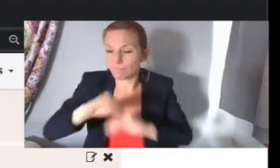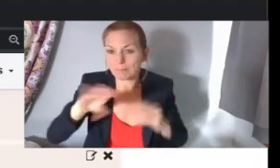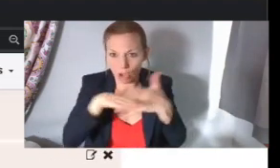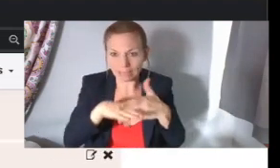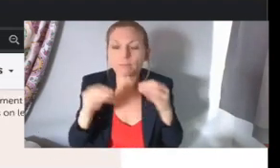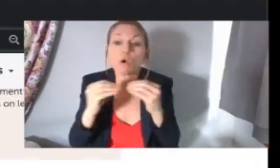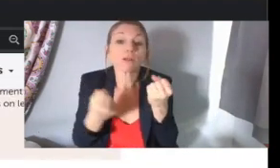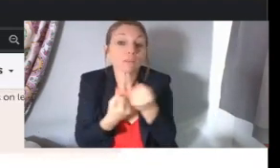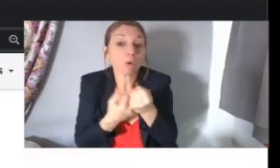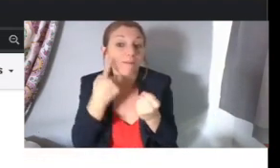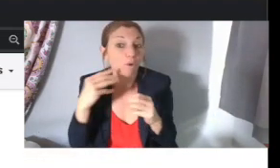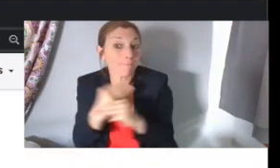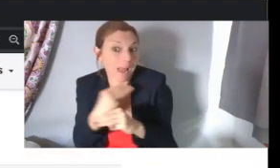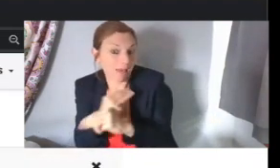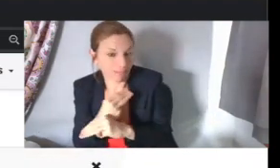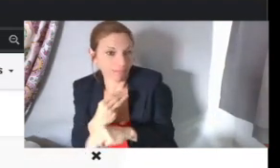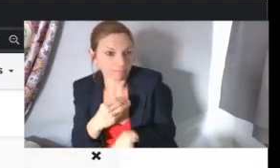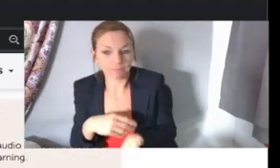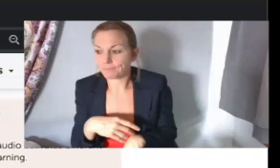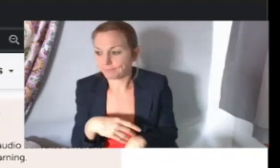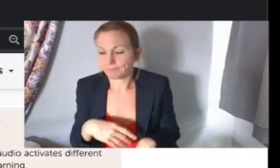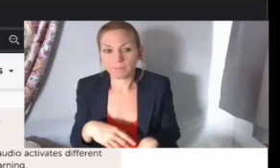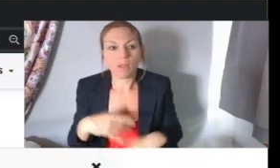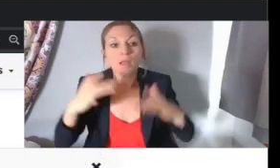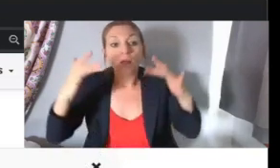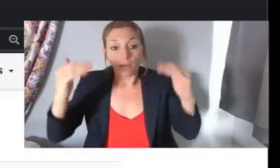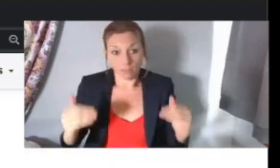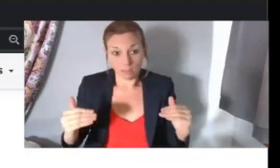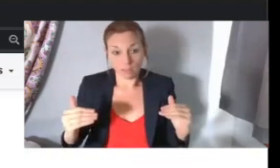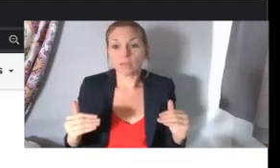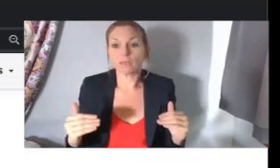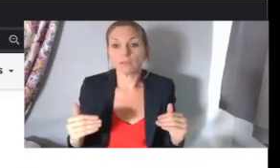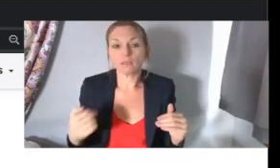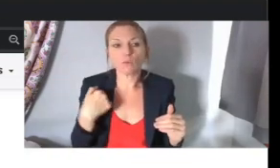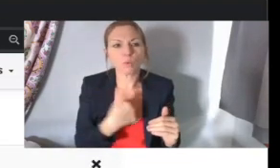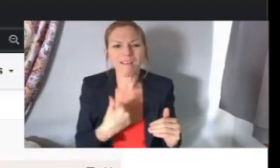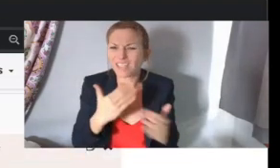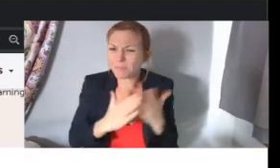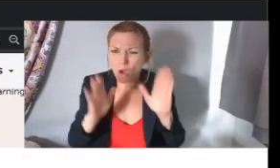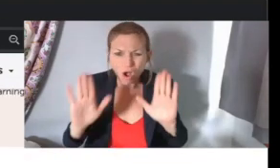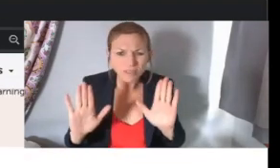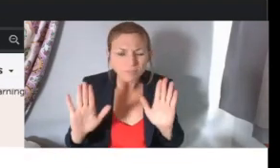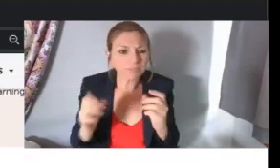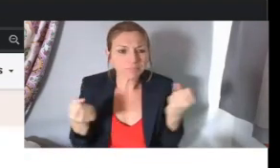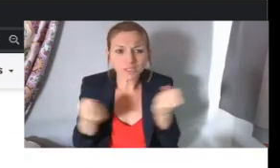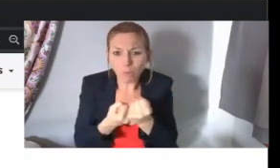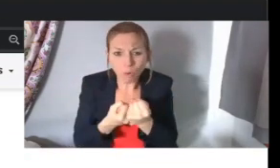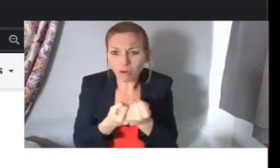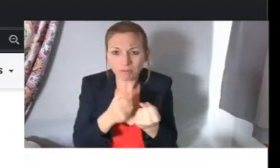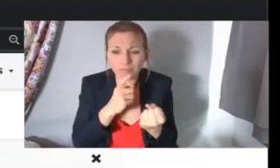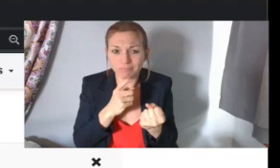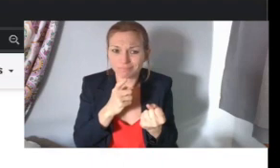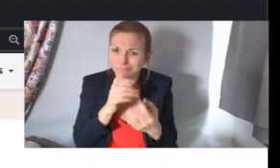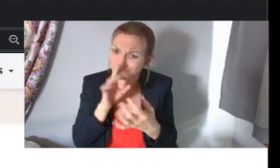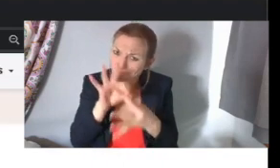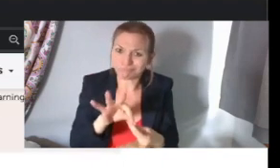So as we go down here, we can see that we have some of these awesome supports, and they're tailored to math,